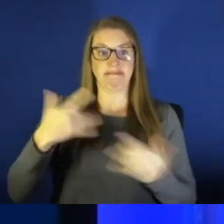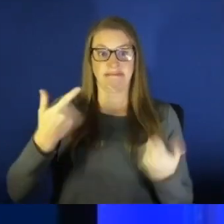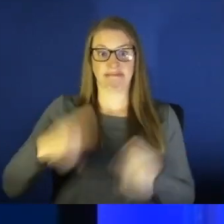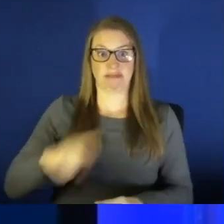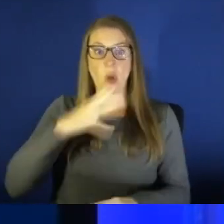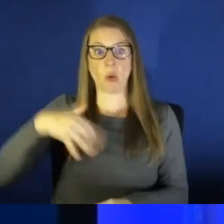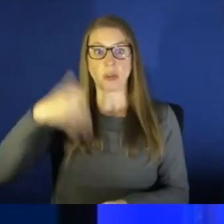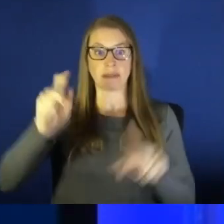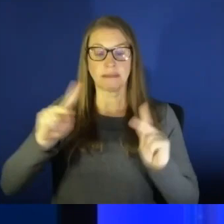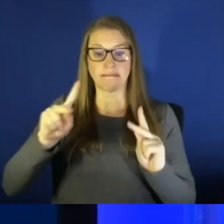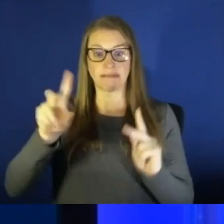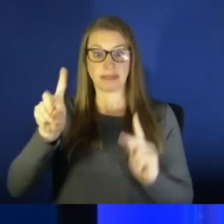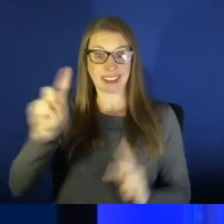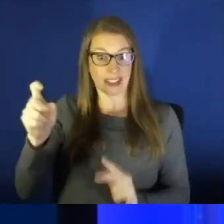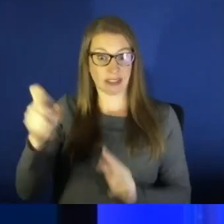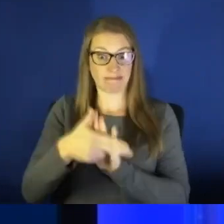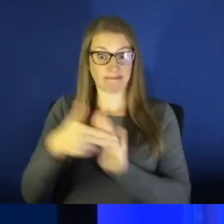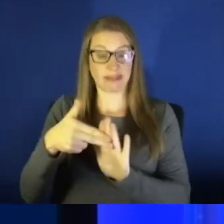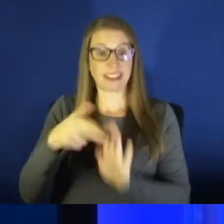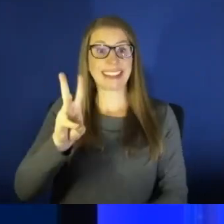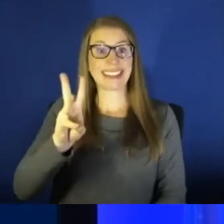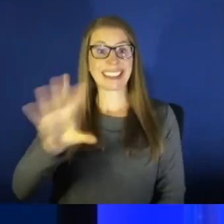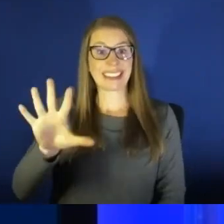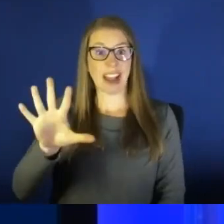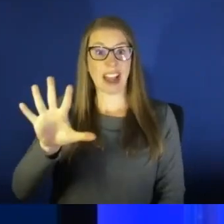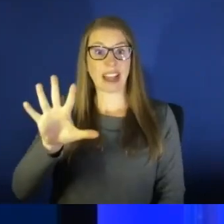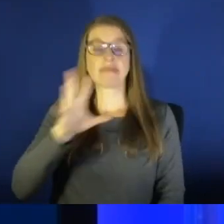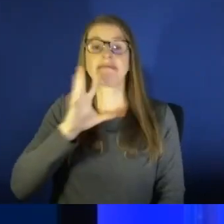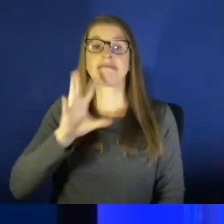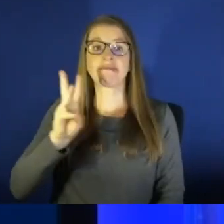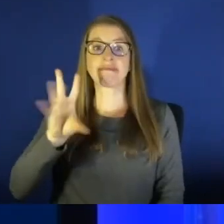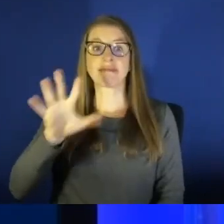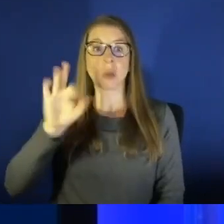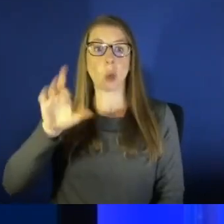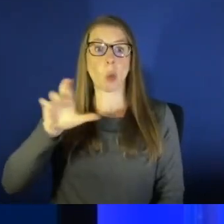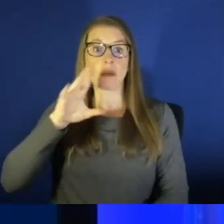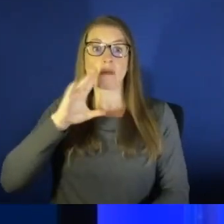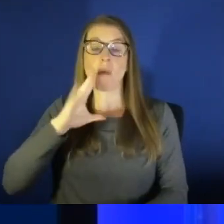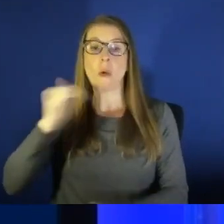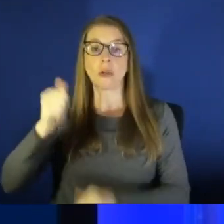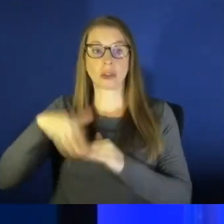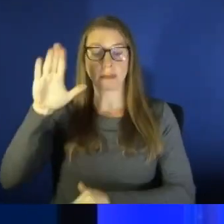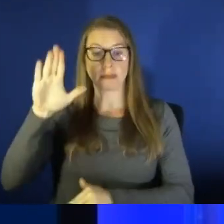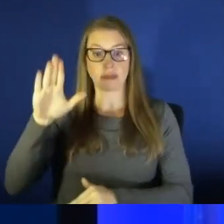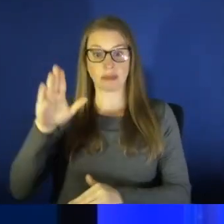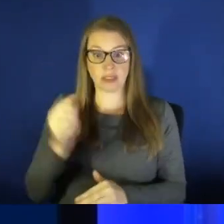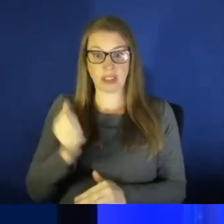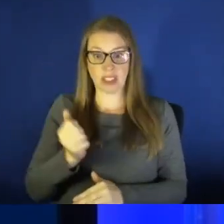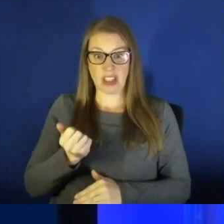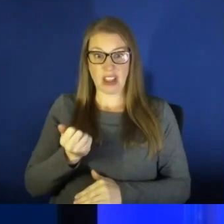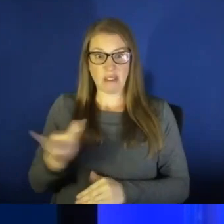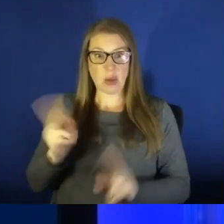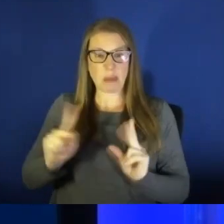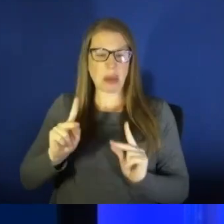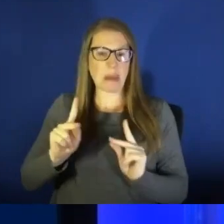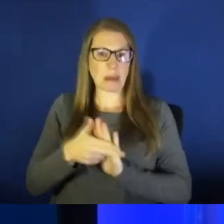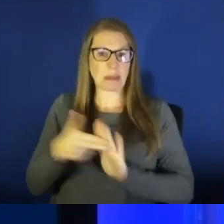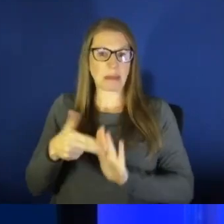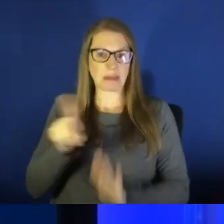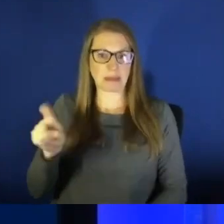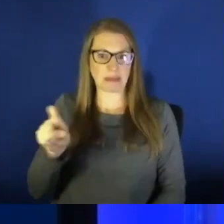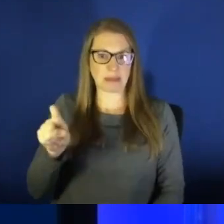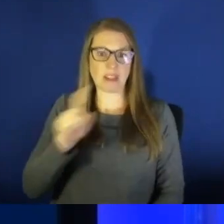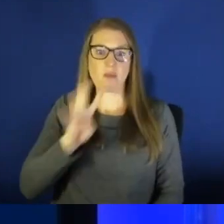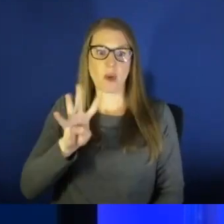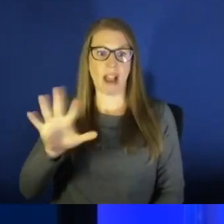diagnosed at age 65 or older. A small number of people are diagnosed younger than 45. Cigarette smoking, of course, is a